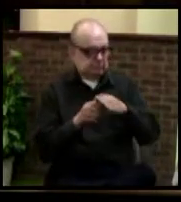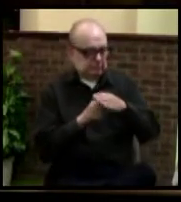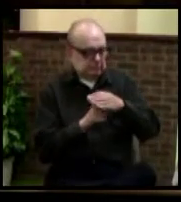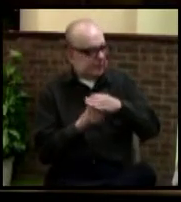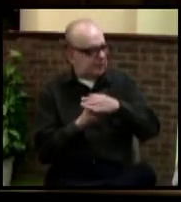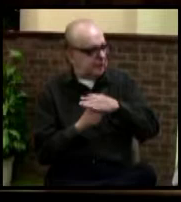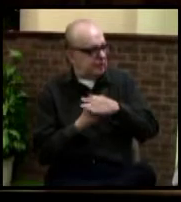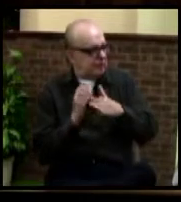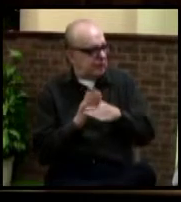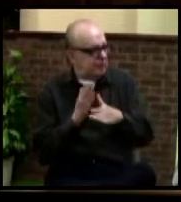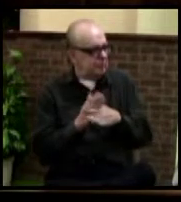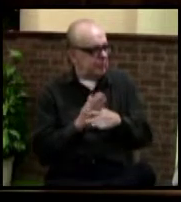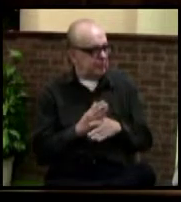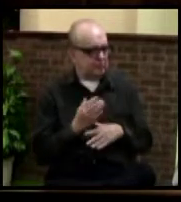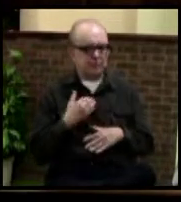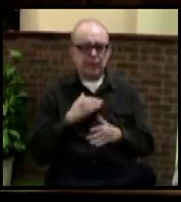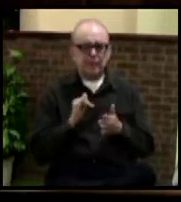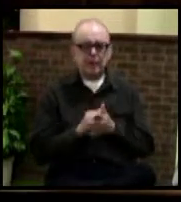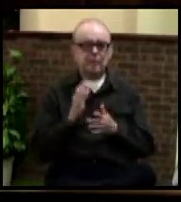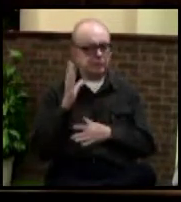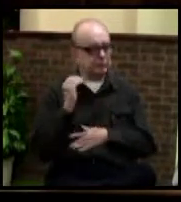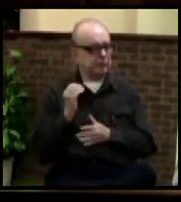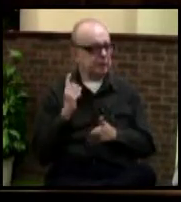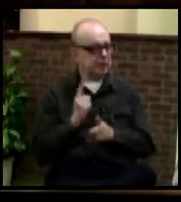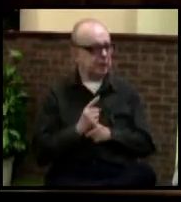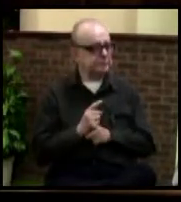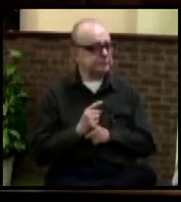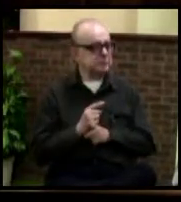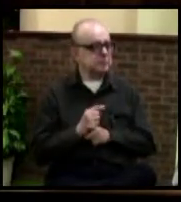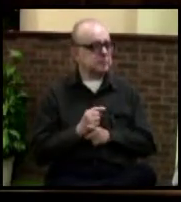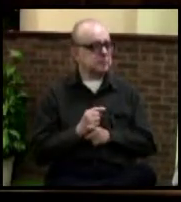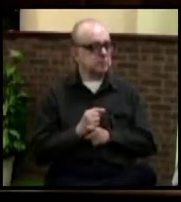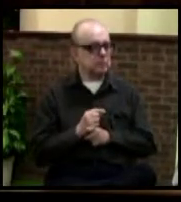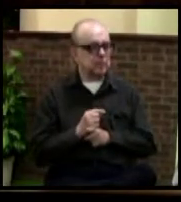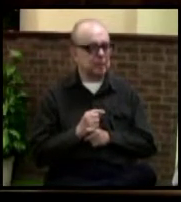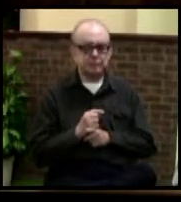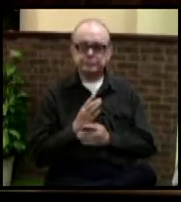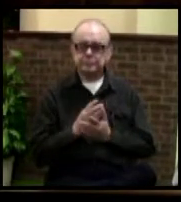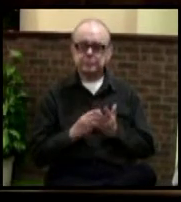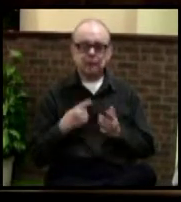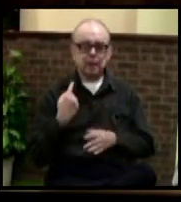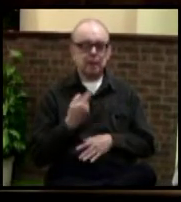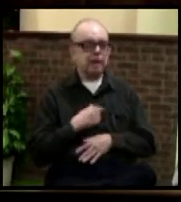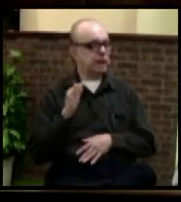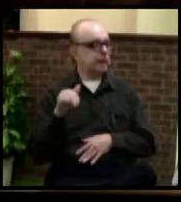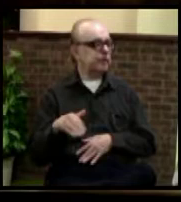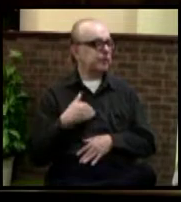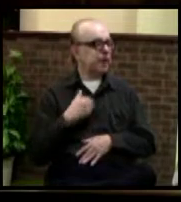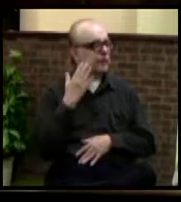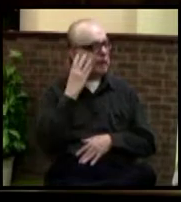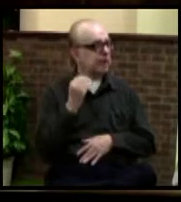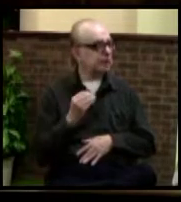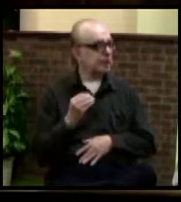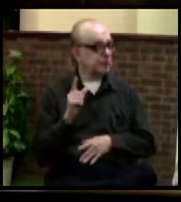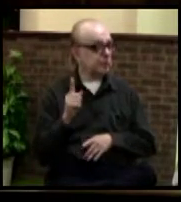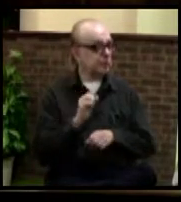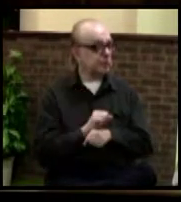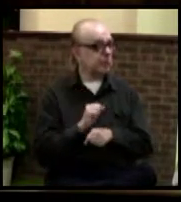skin. You've had those, right? And some of us still have them.